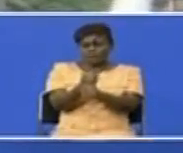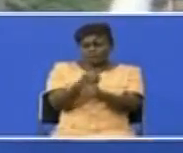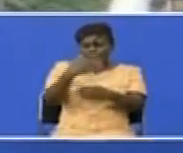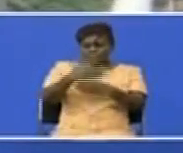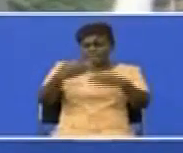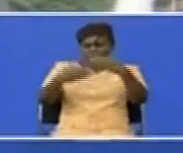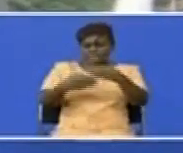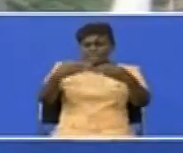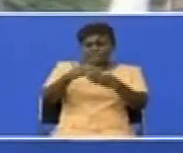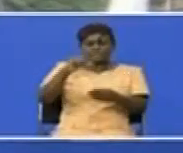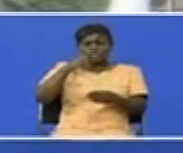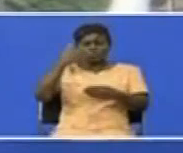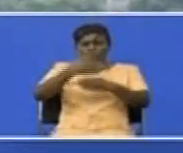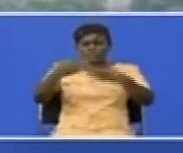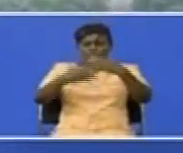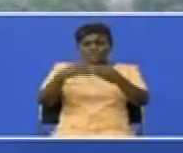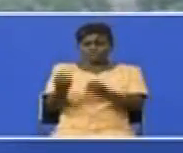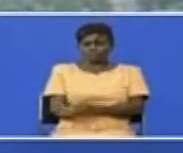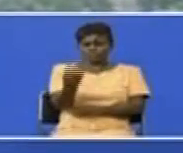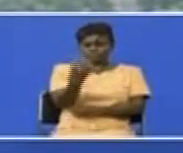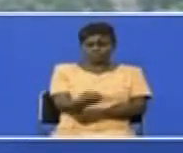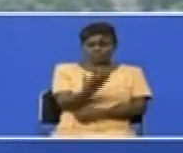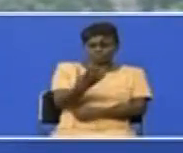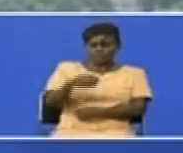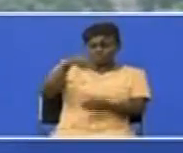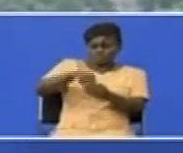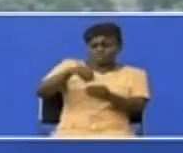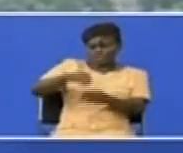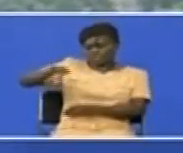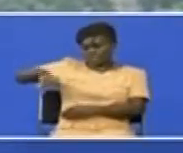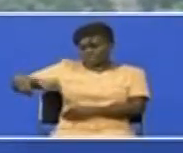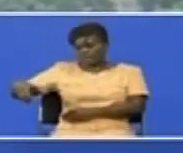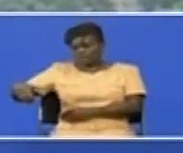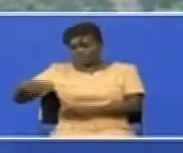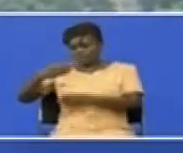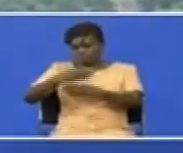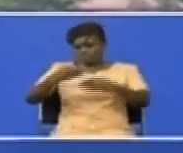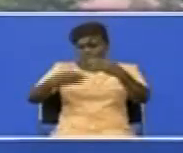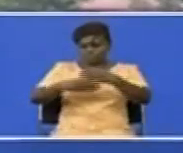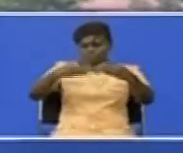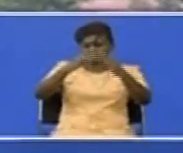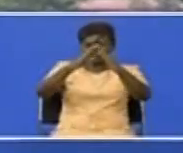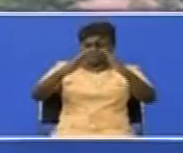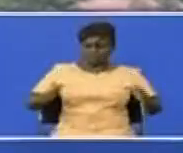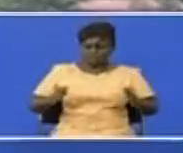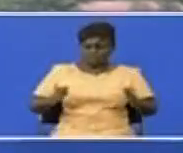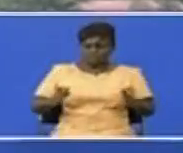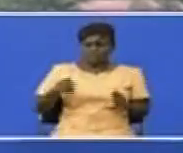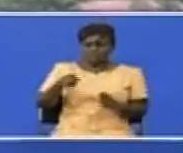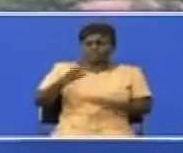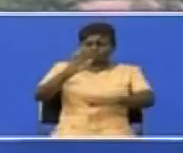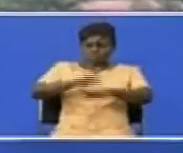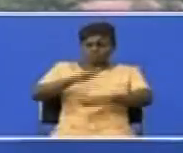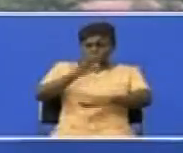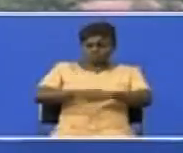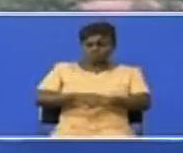and modern structures mushrooming from the heart of the city. The real estate industry in Kigali is one that is vibrant,